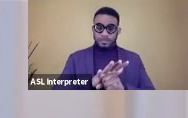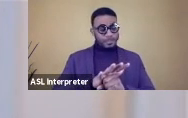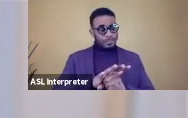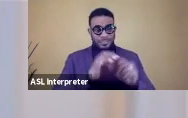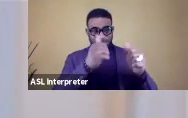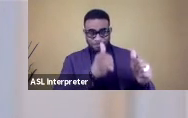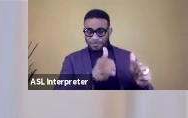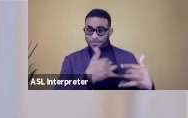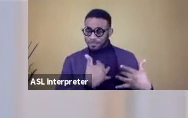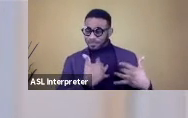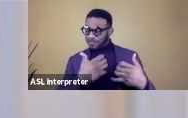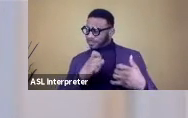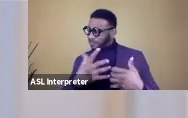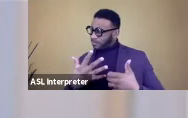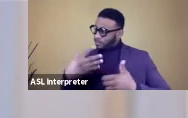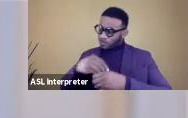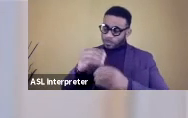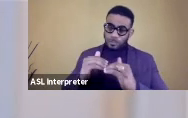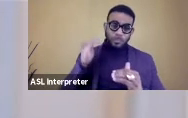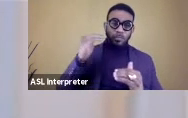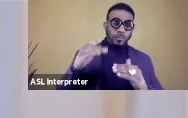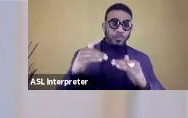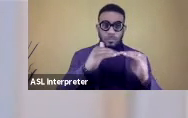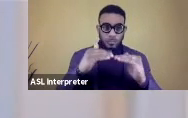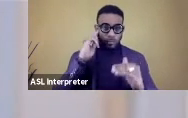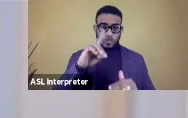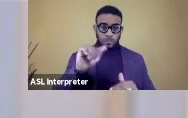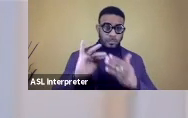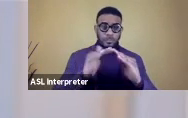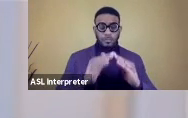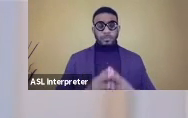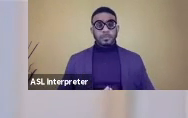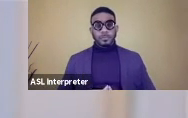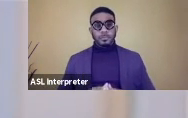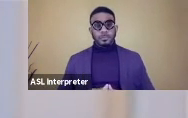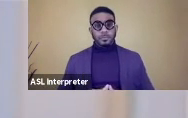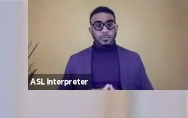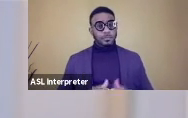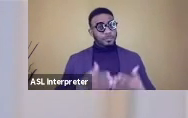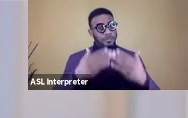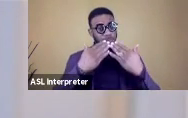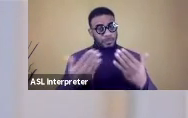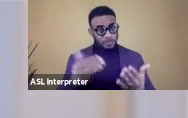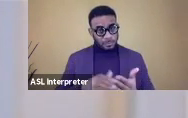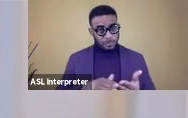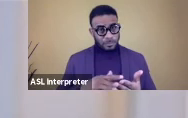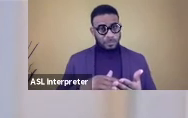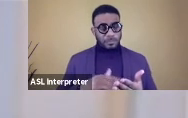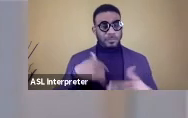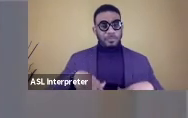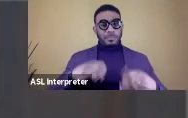the recovery must include greater equity for the disability community. Thank you again for having me.